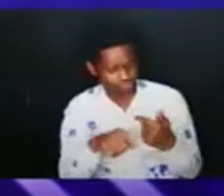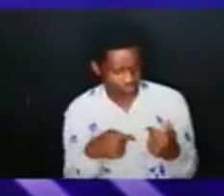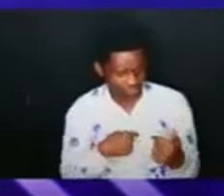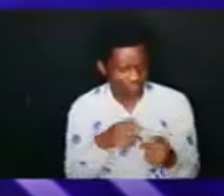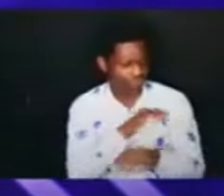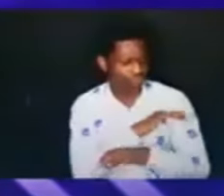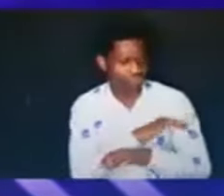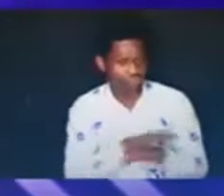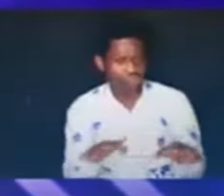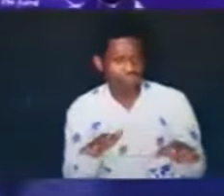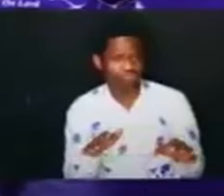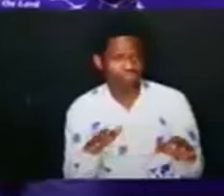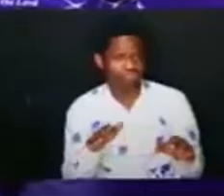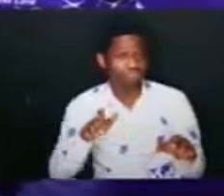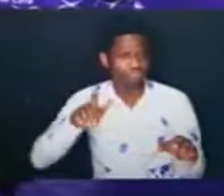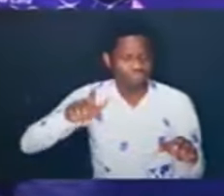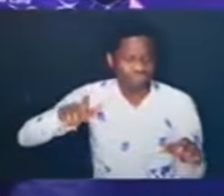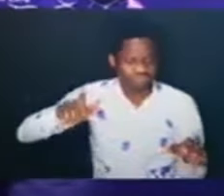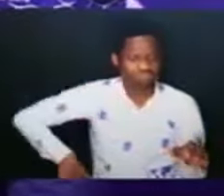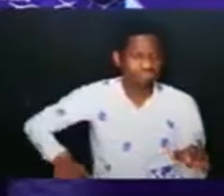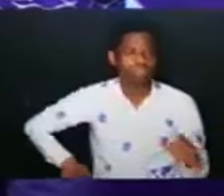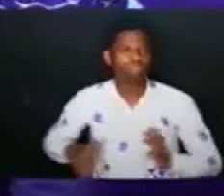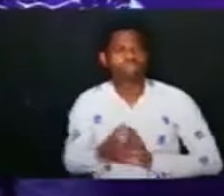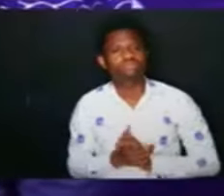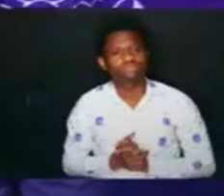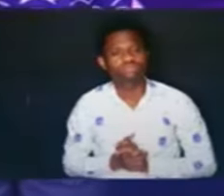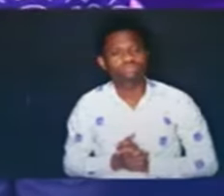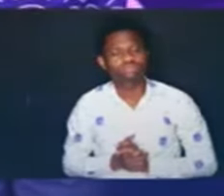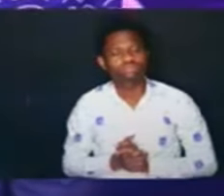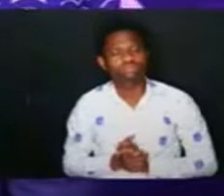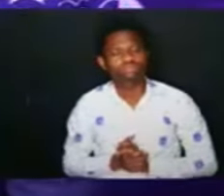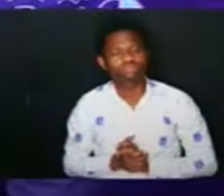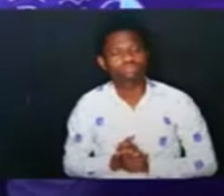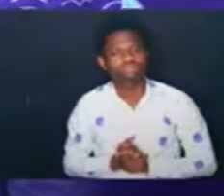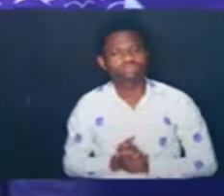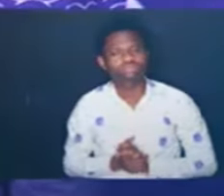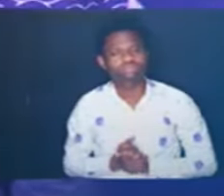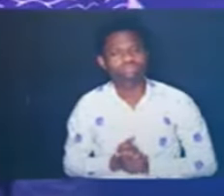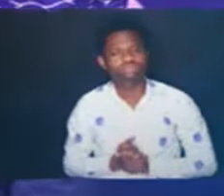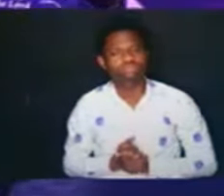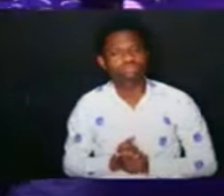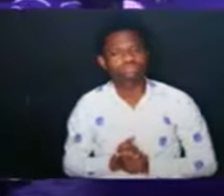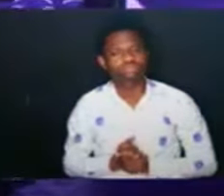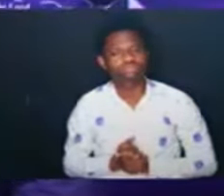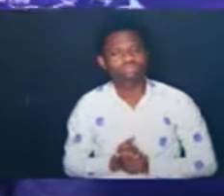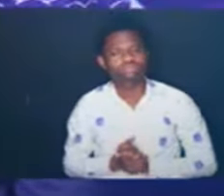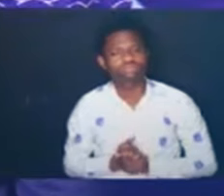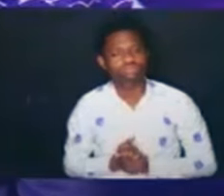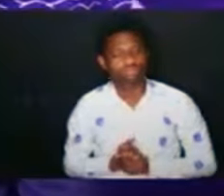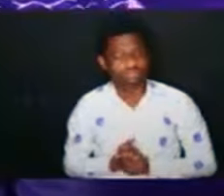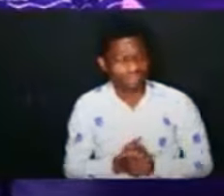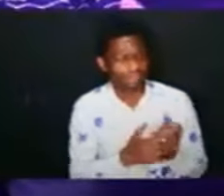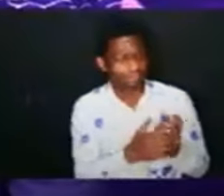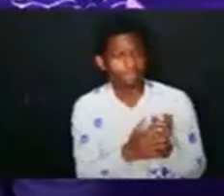do not tarry.'" Munyentem enko kanchire me and munyentem enko meja nchen enko kanchire no se se wo ba Joseph esie